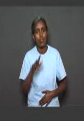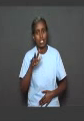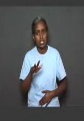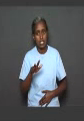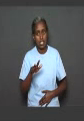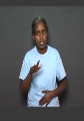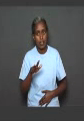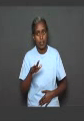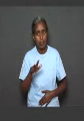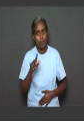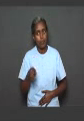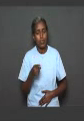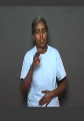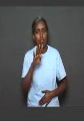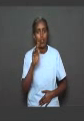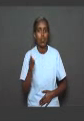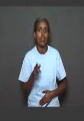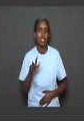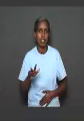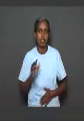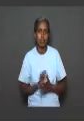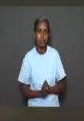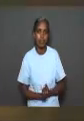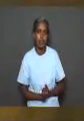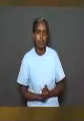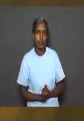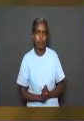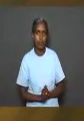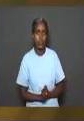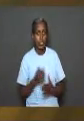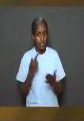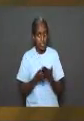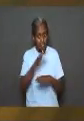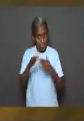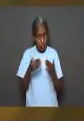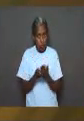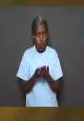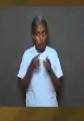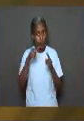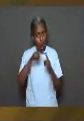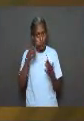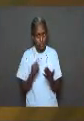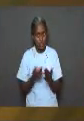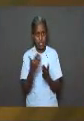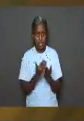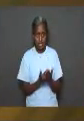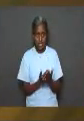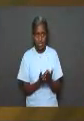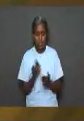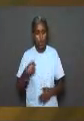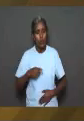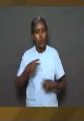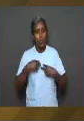over 3, 4 over 3. That is all for this lesson. We